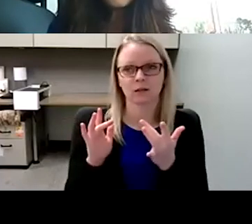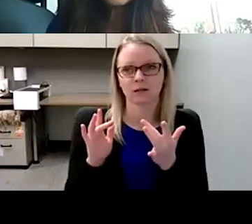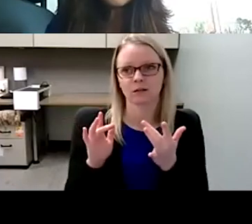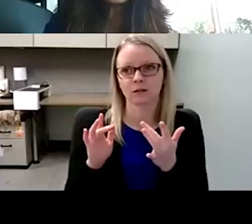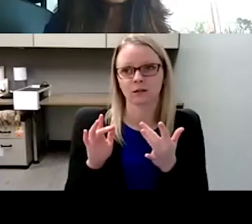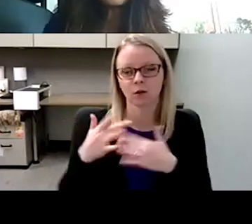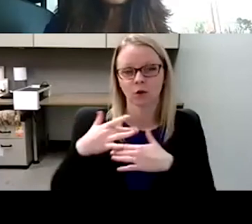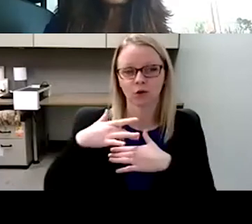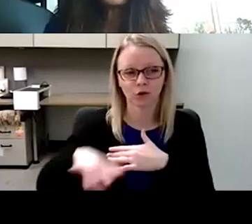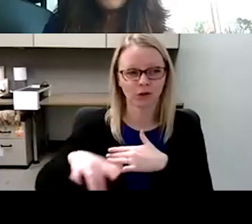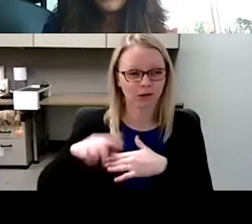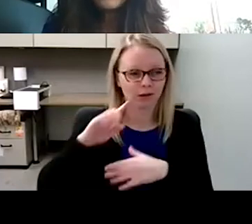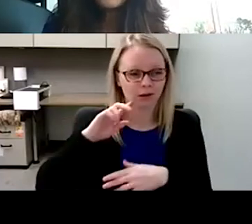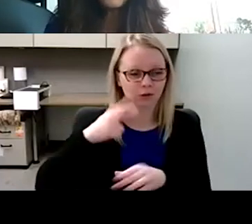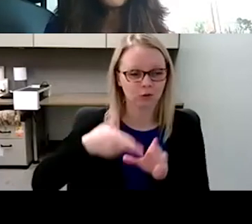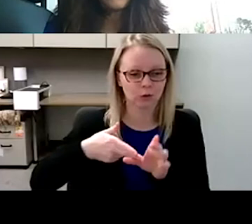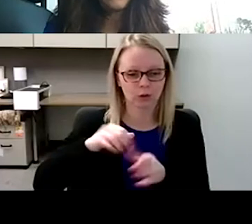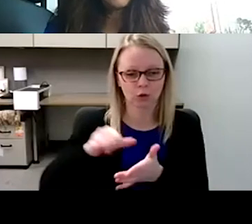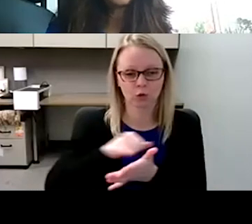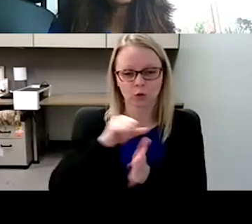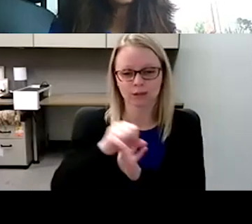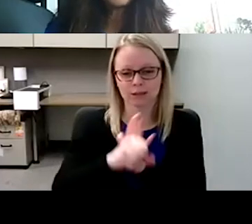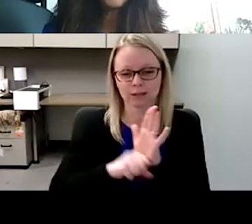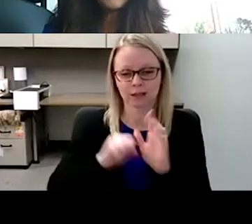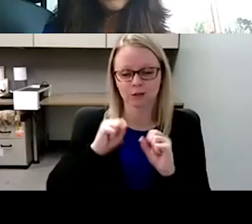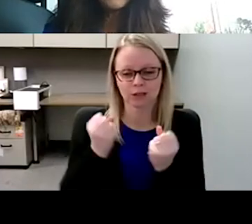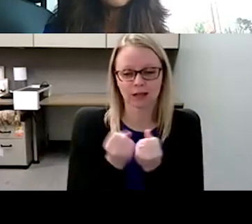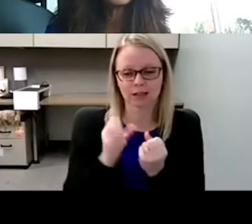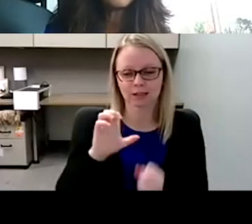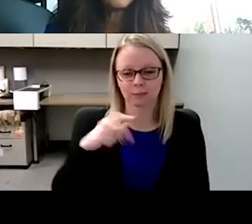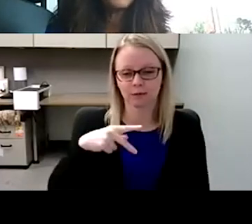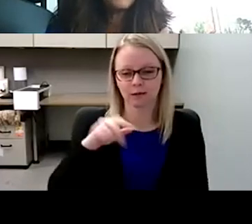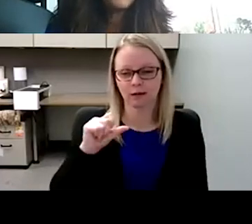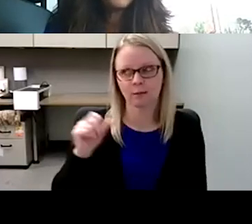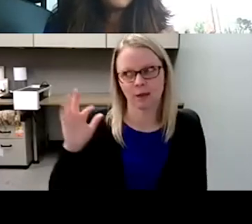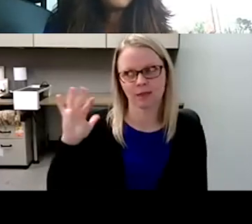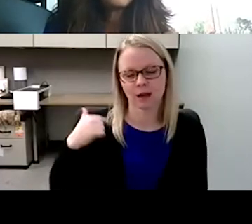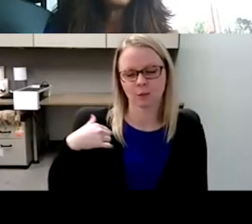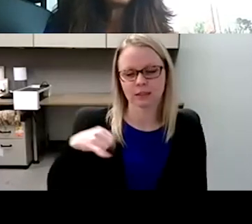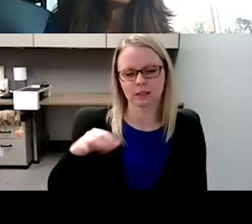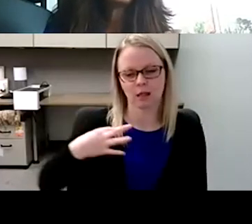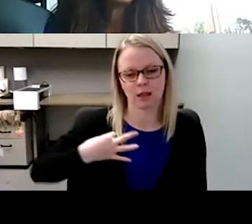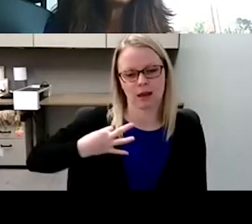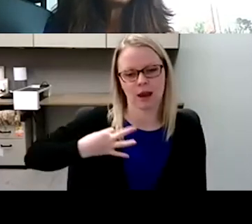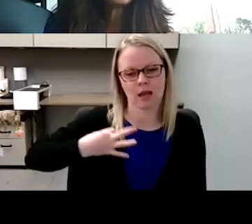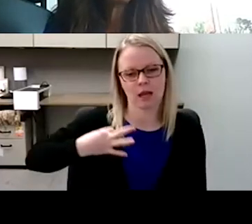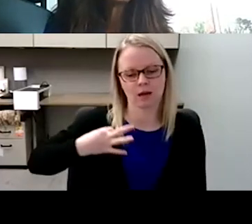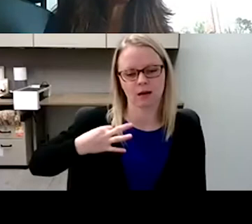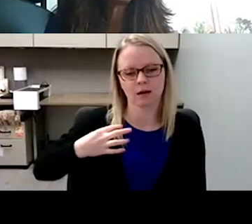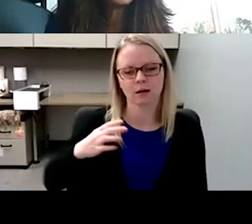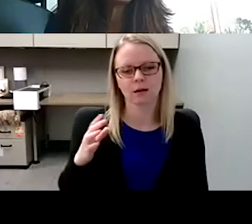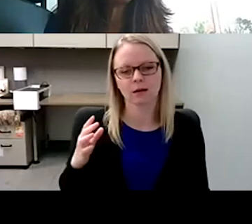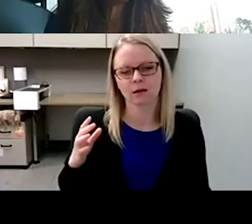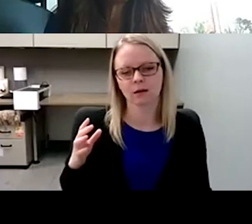the New York State Society of CPAs, very early on. I was still a CPA candidate at the time. And I can